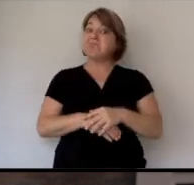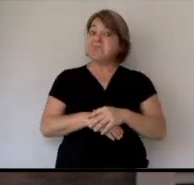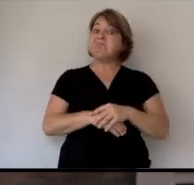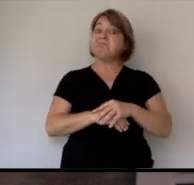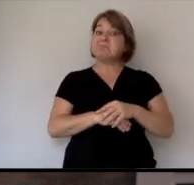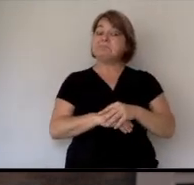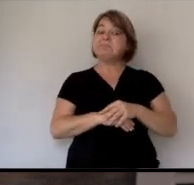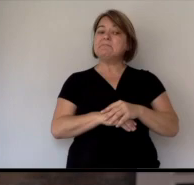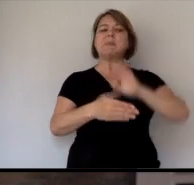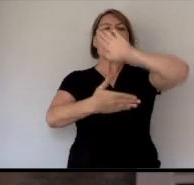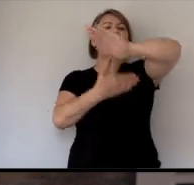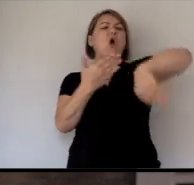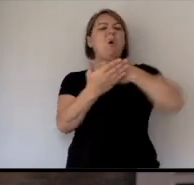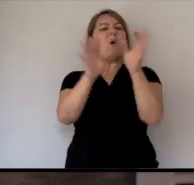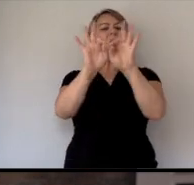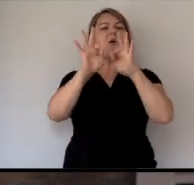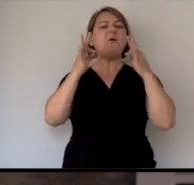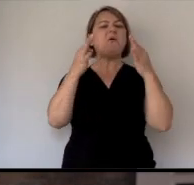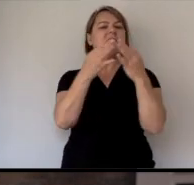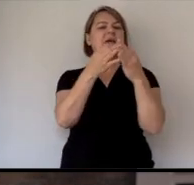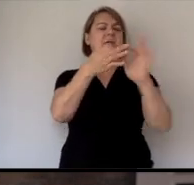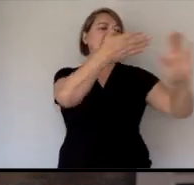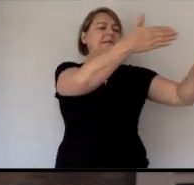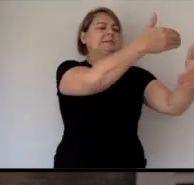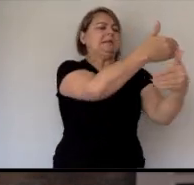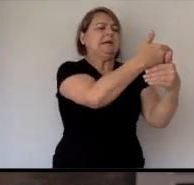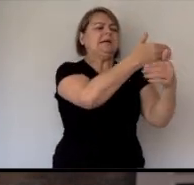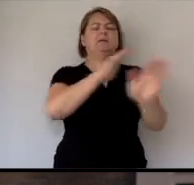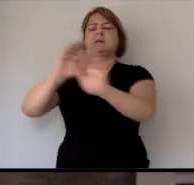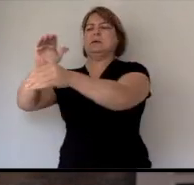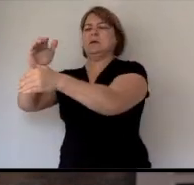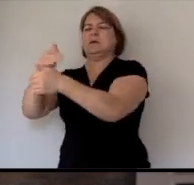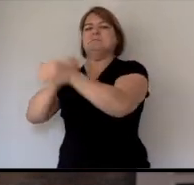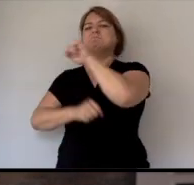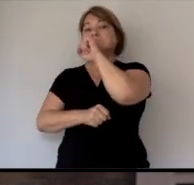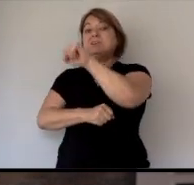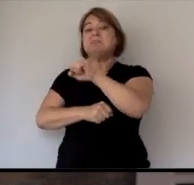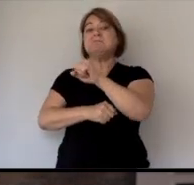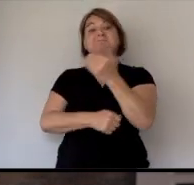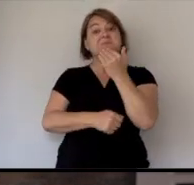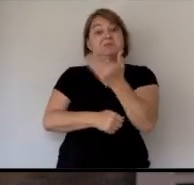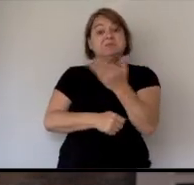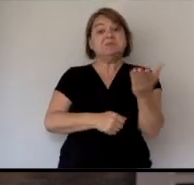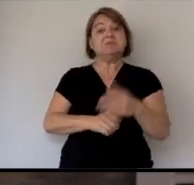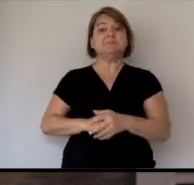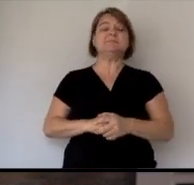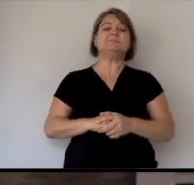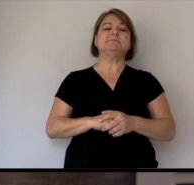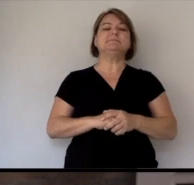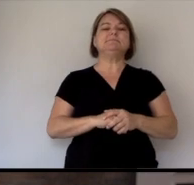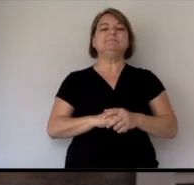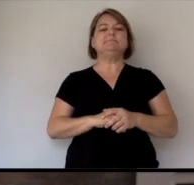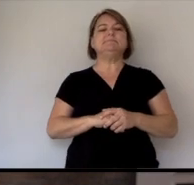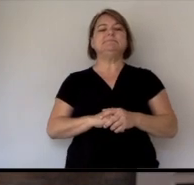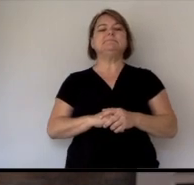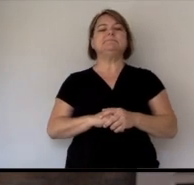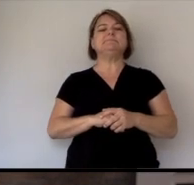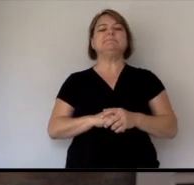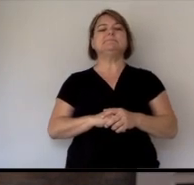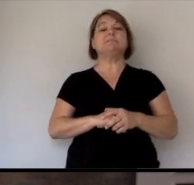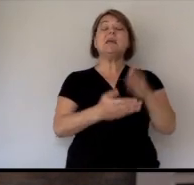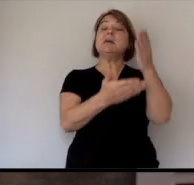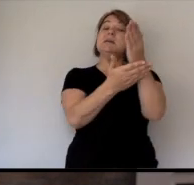All families like to hug each other. Definitely. Not during these times. Some